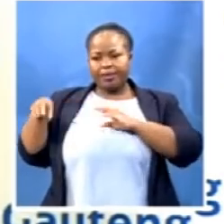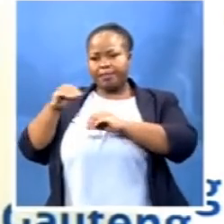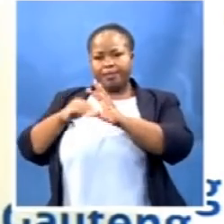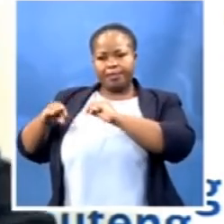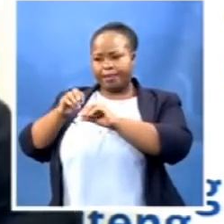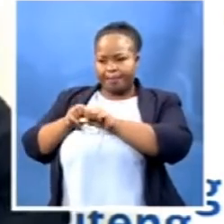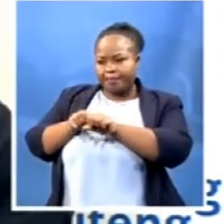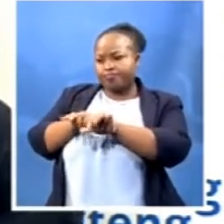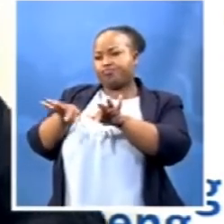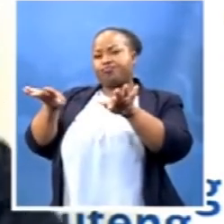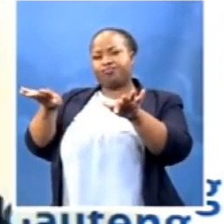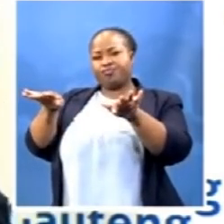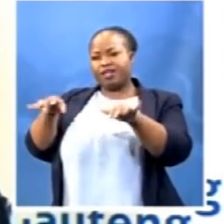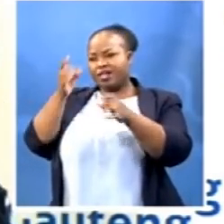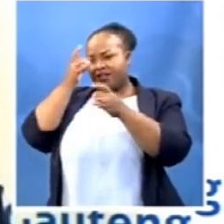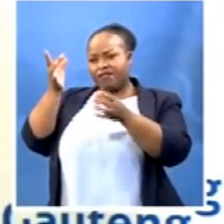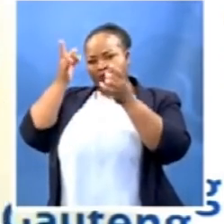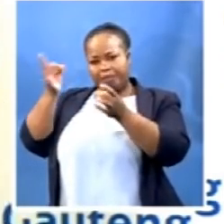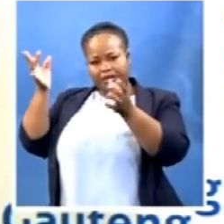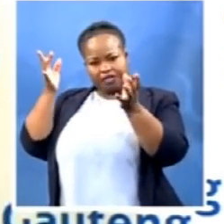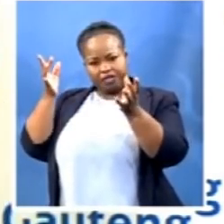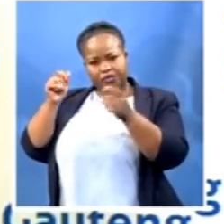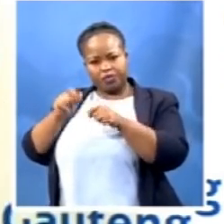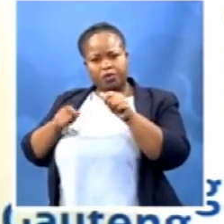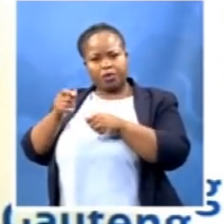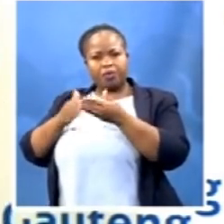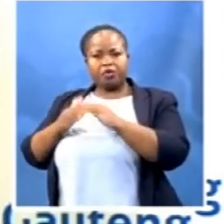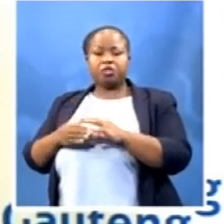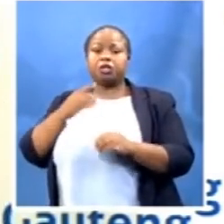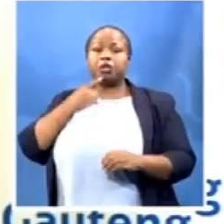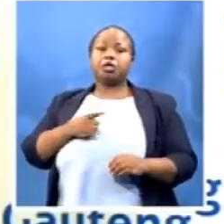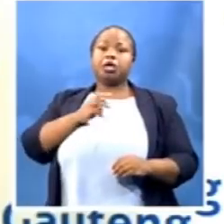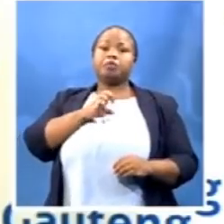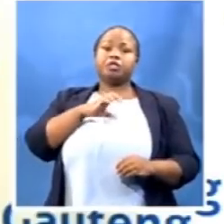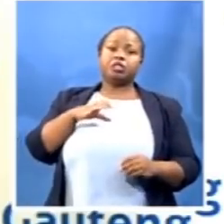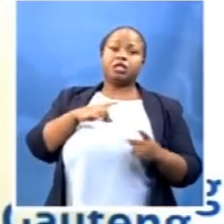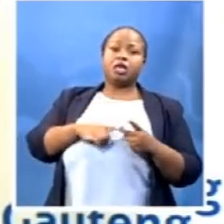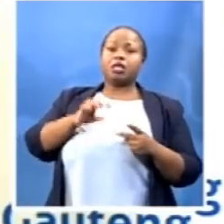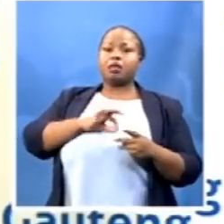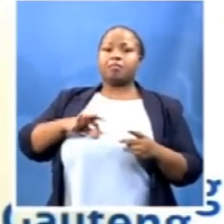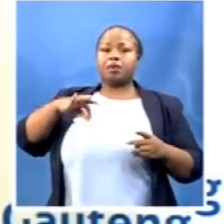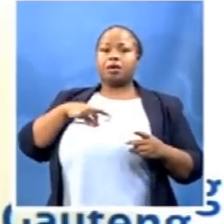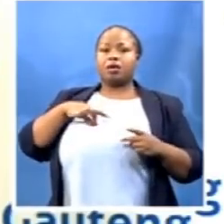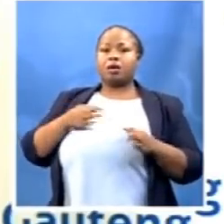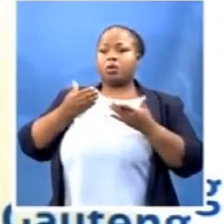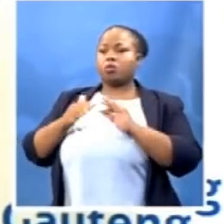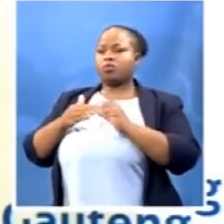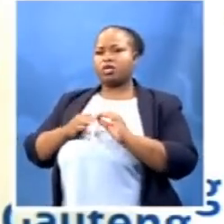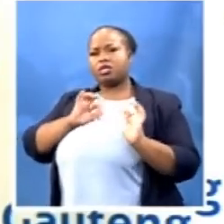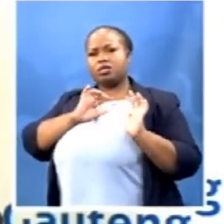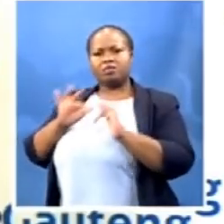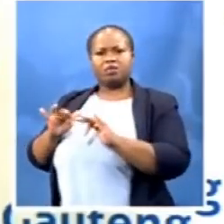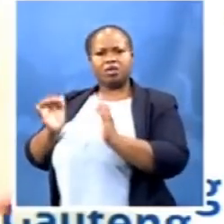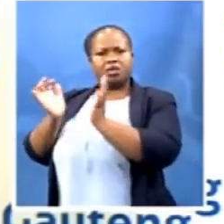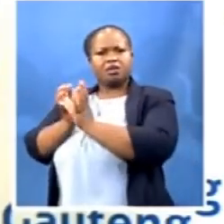information that the MEC and the mayor are coming to meet with the community. Firstly, how can we meet with the community when the